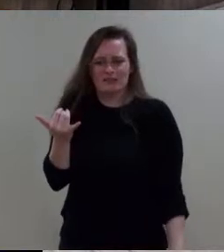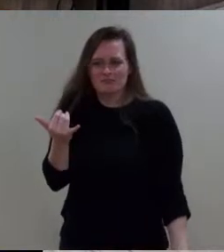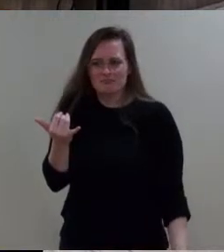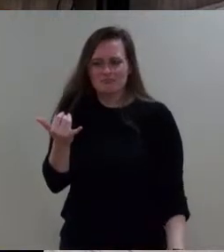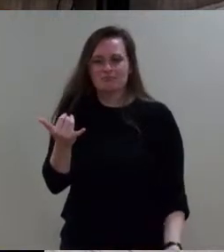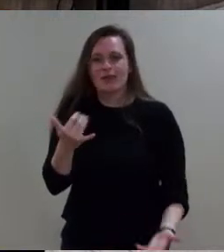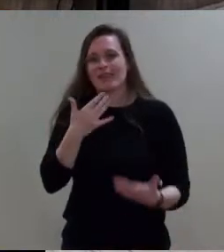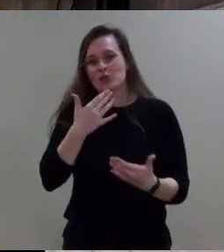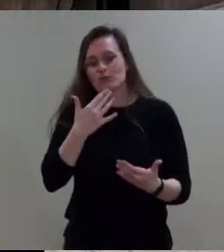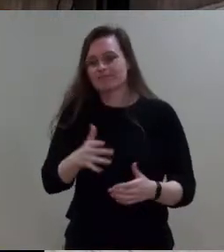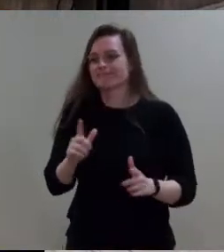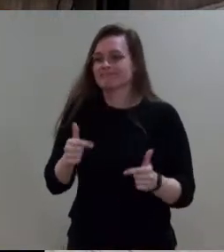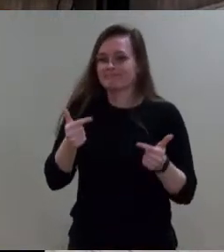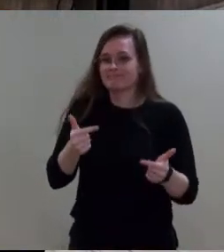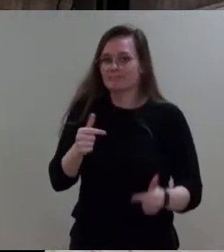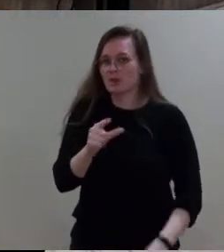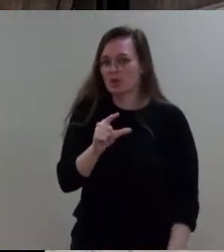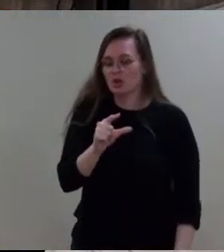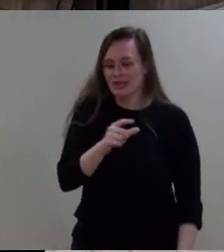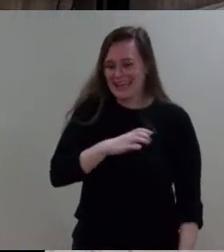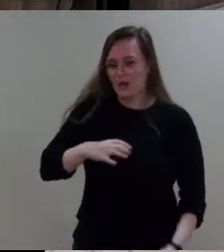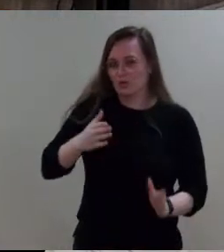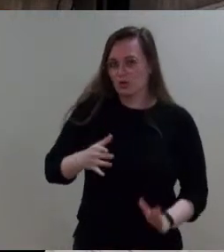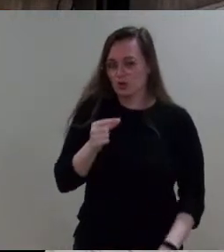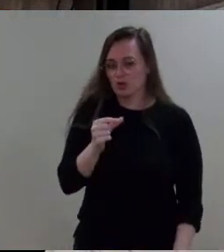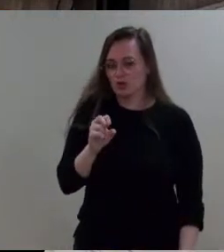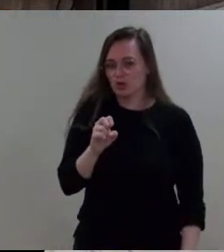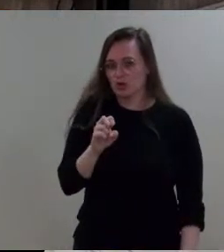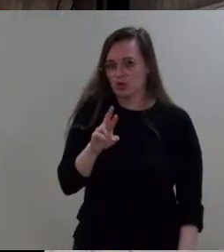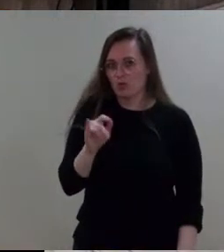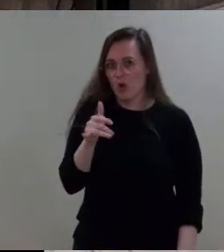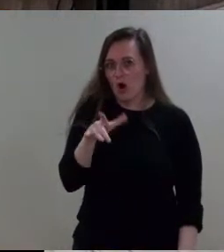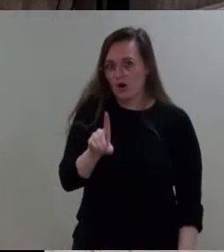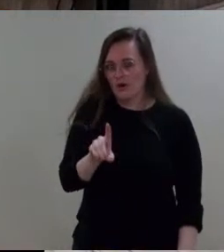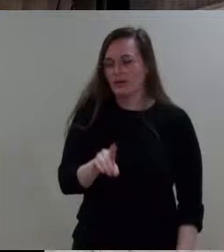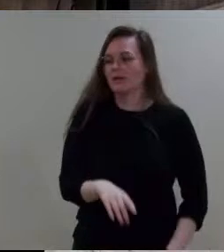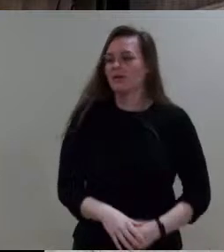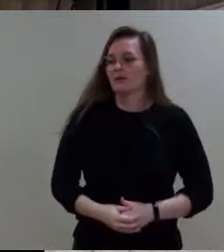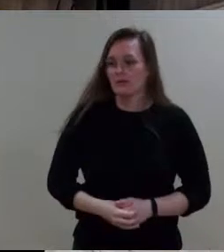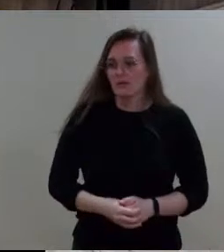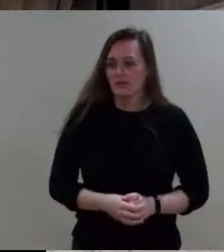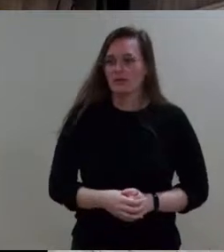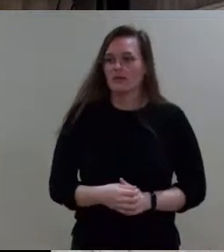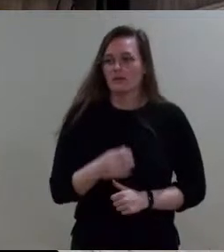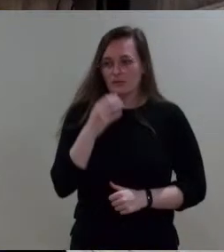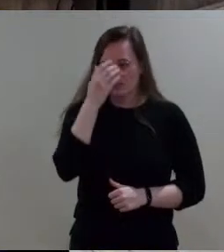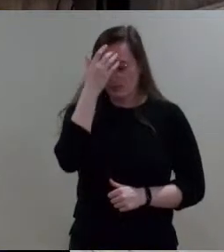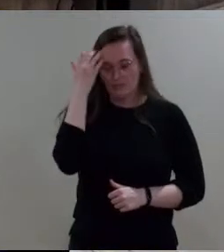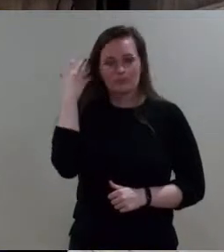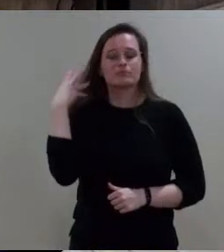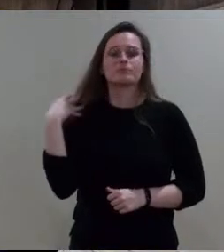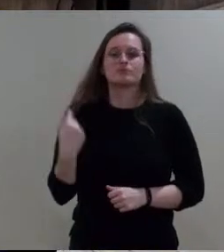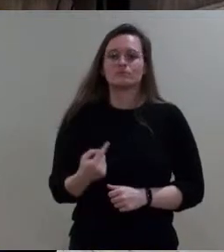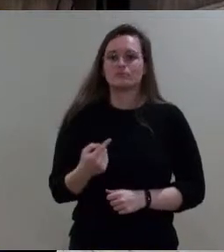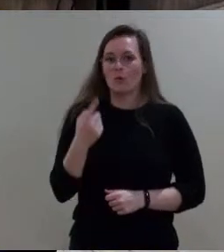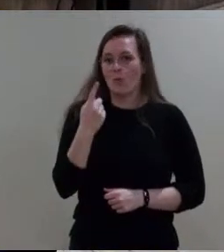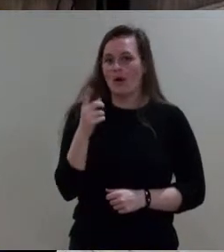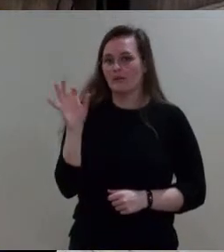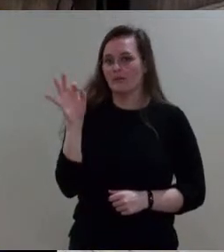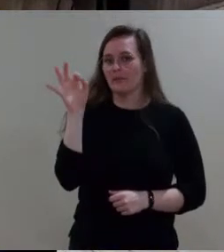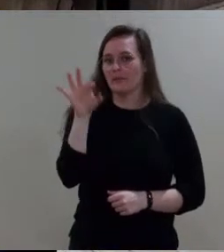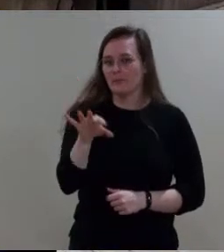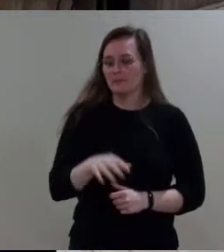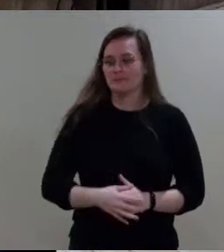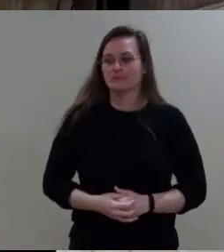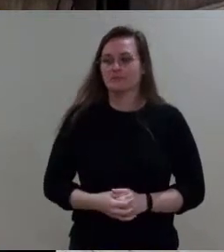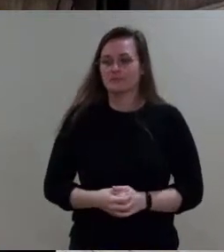Gerard. Thank you, Worship. I just want to say one thing. So far tonight, all the